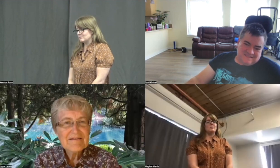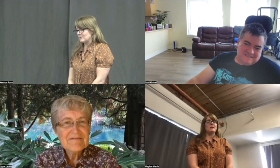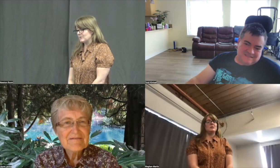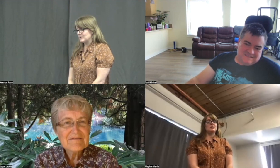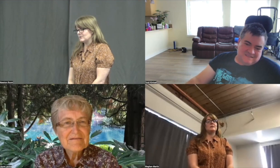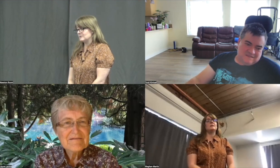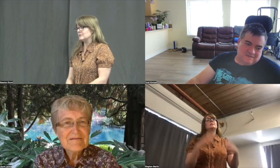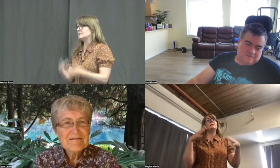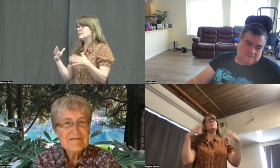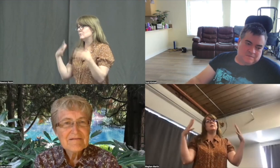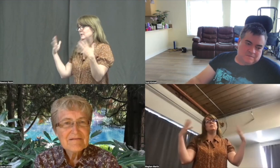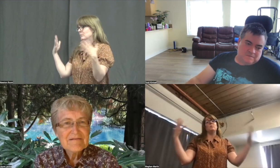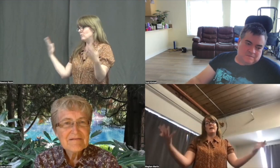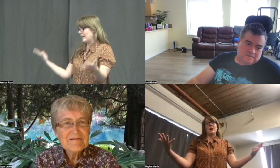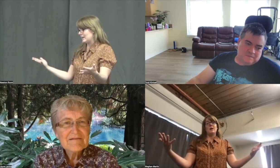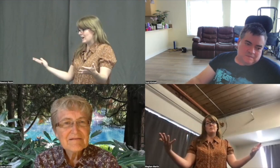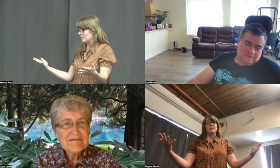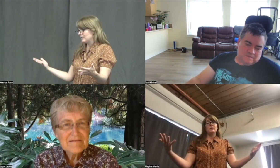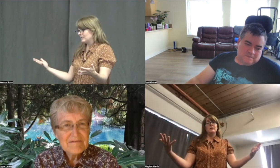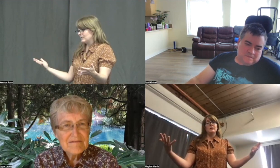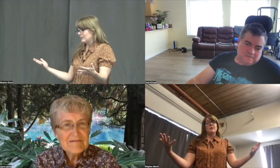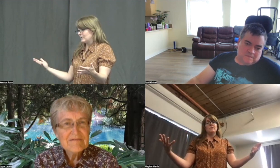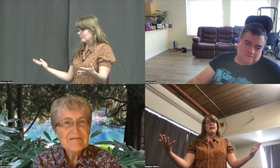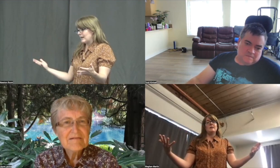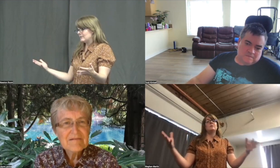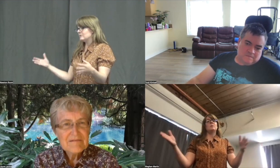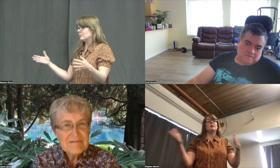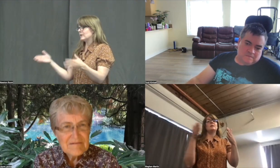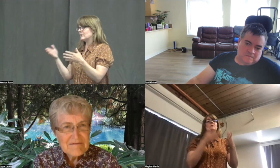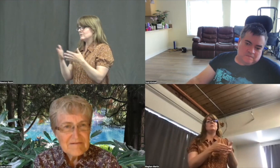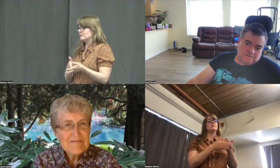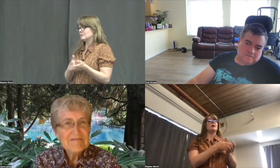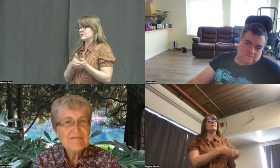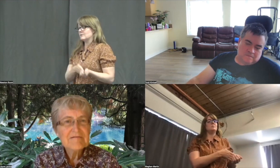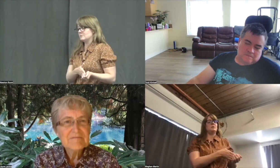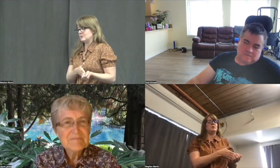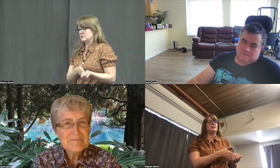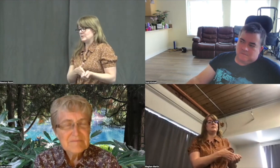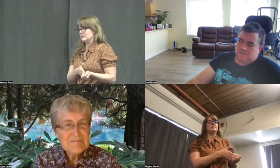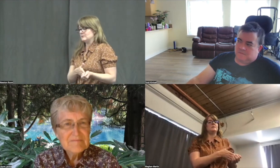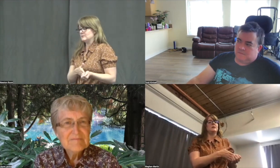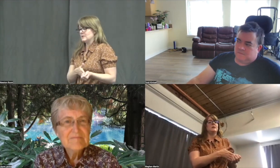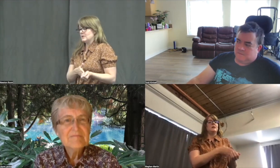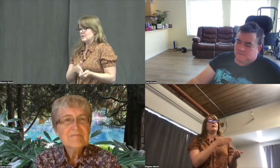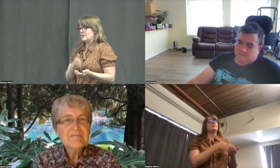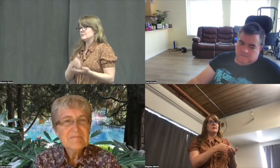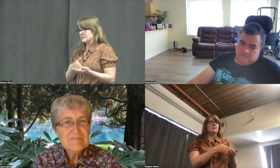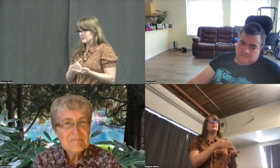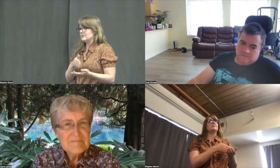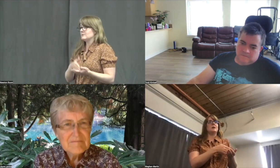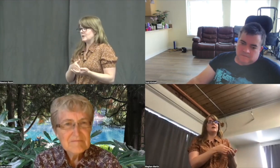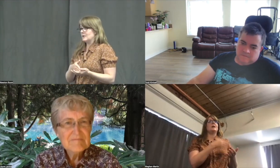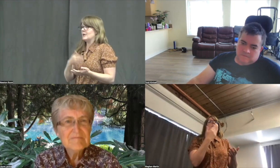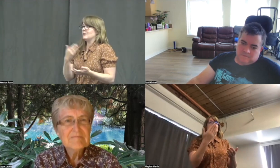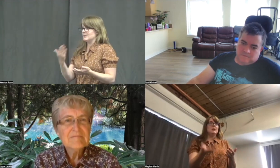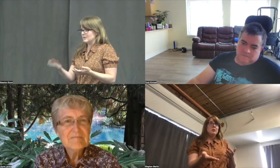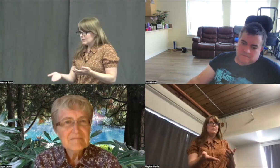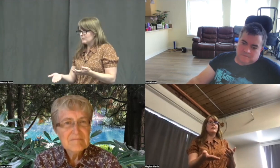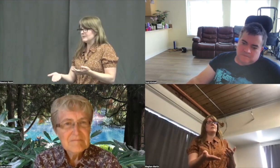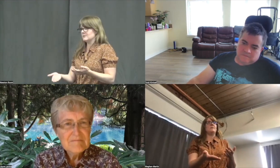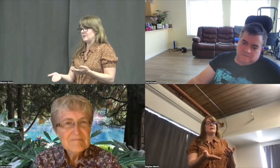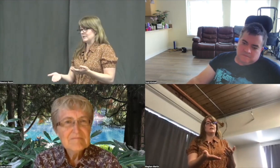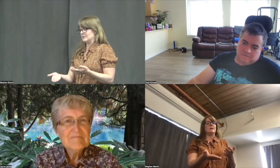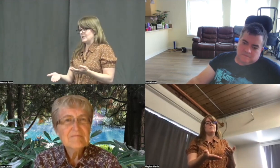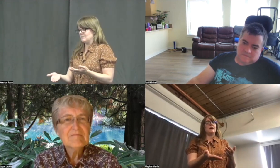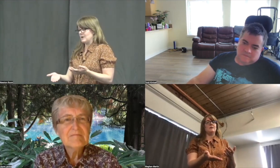insurance populations until people wake up, right? So we're going to lose a lot of species until we start having the